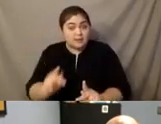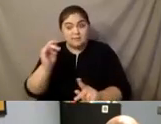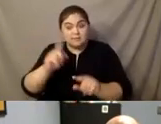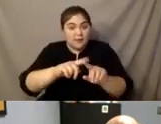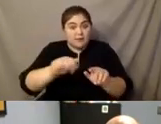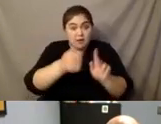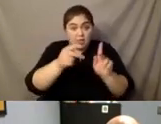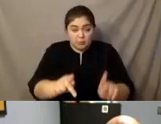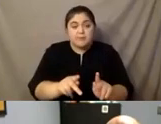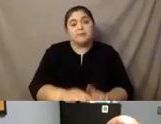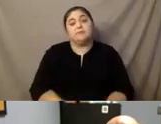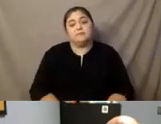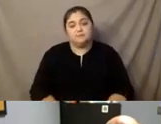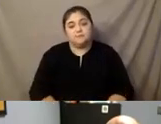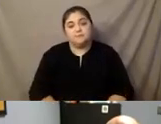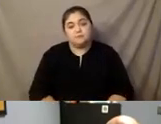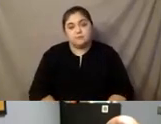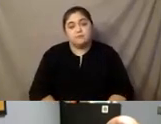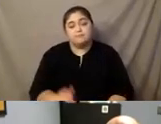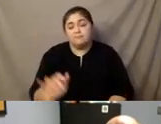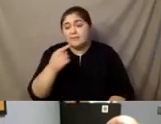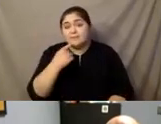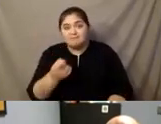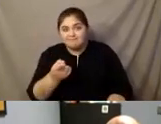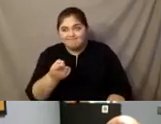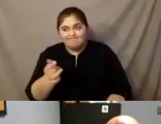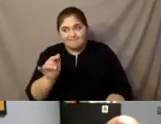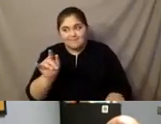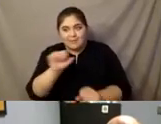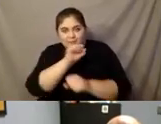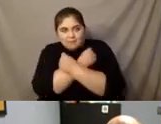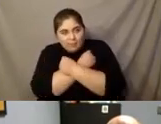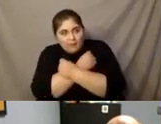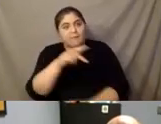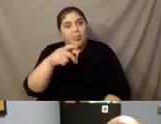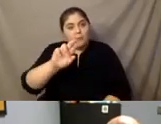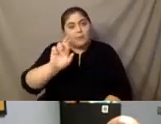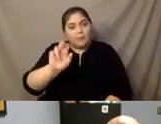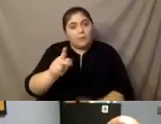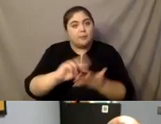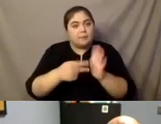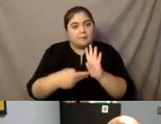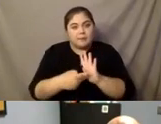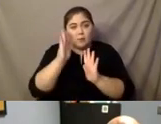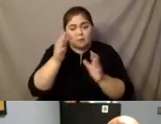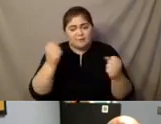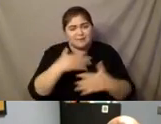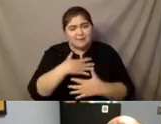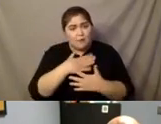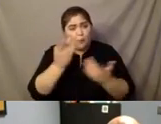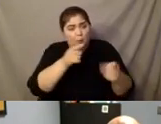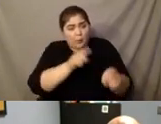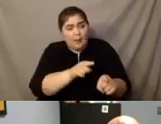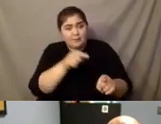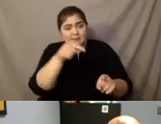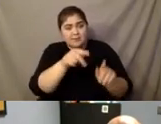else. And like I said, they love the perpetrator. So they're also probably going to be afraid of what will happen to